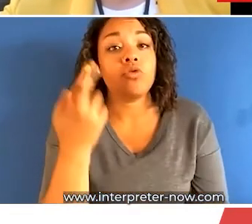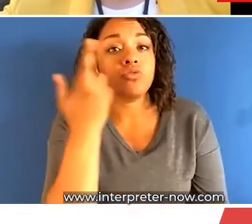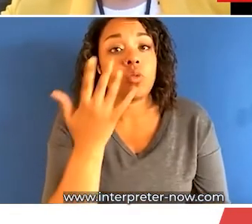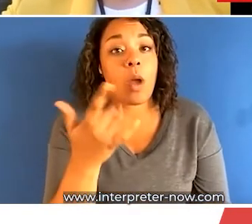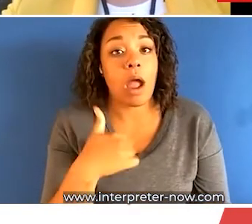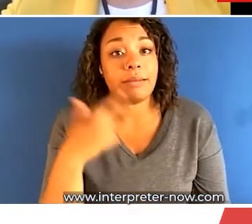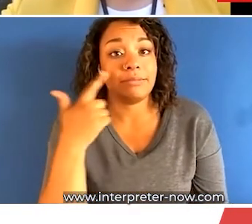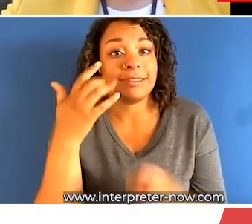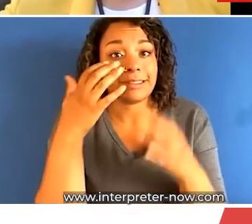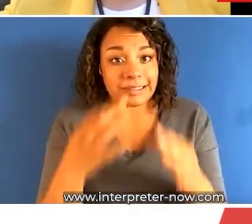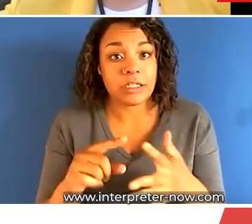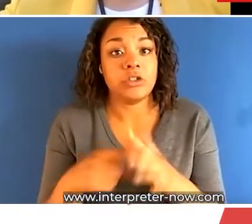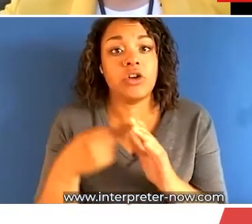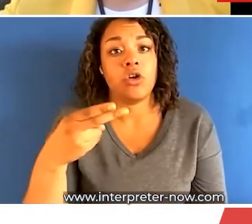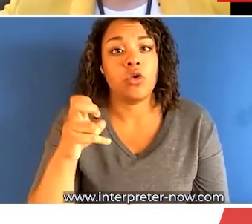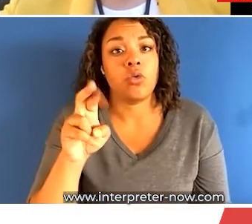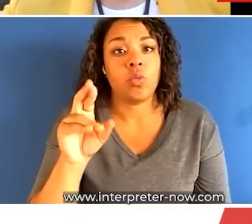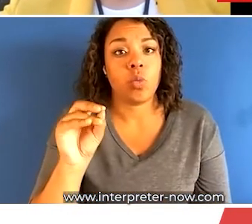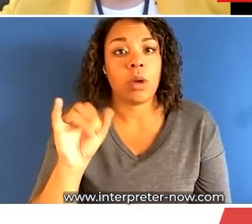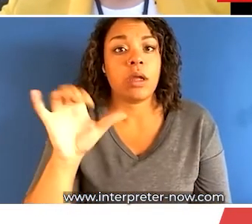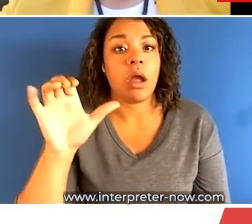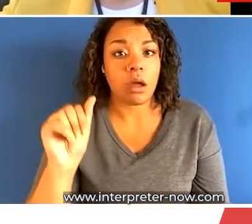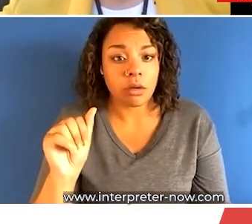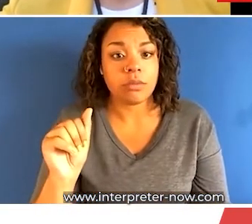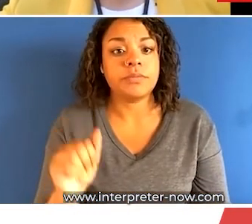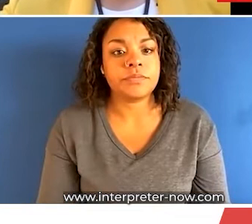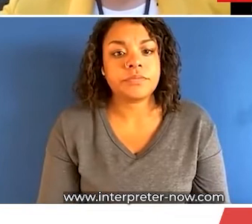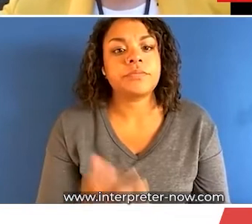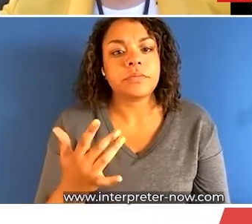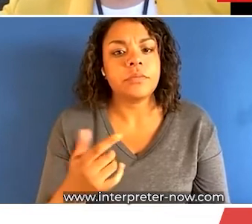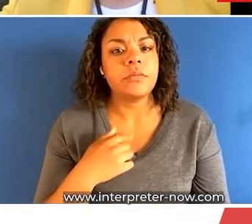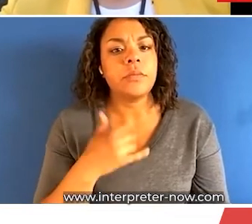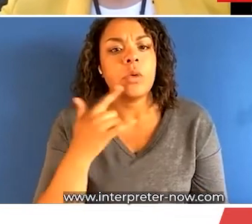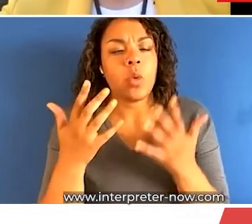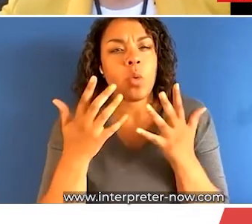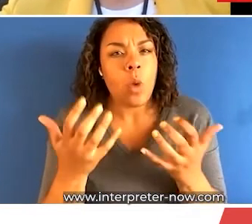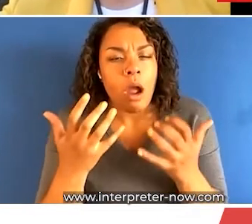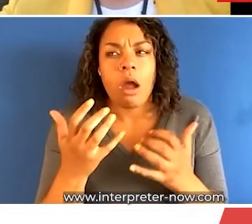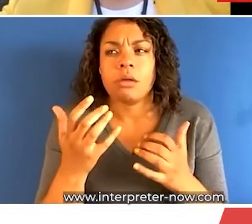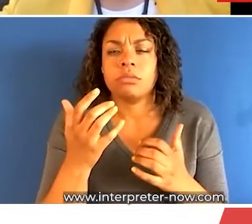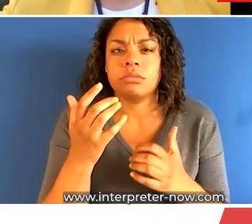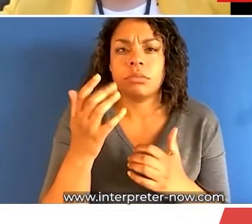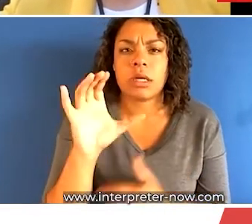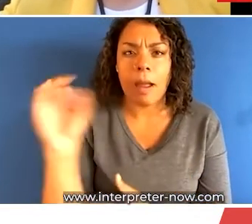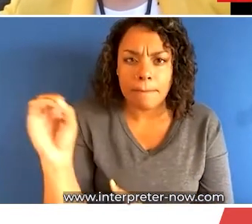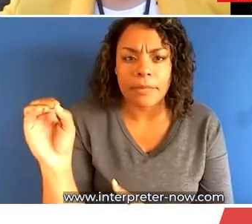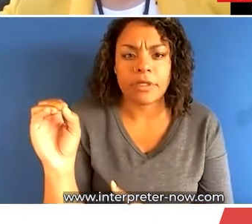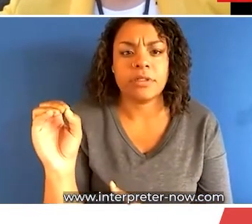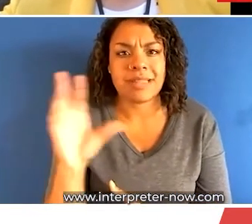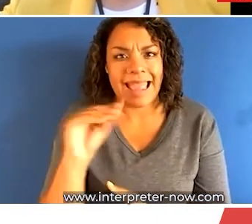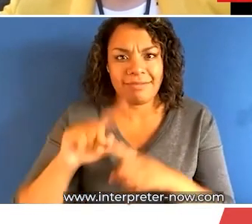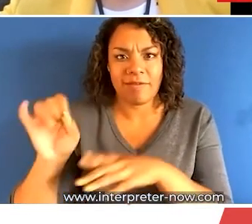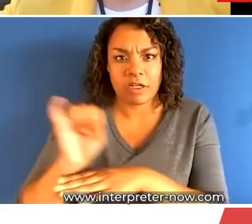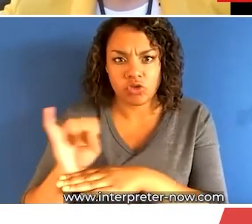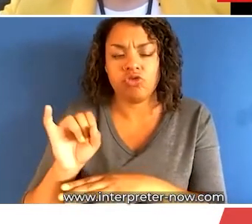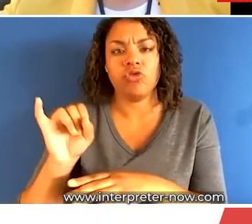I decided to start Heroica was because I really wanted companies and institutions to